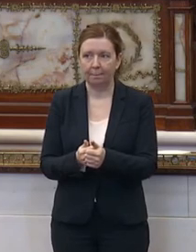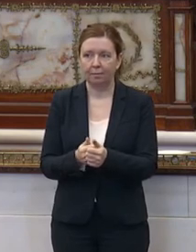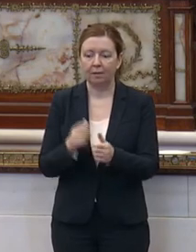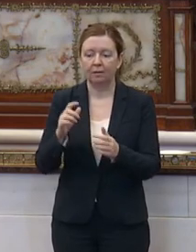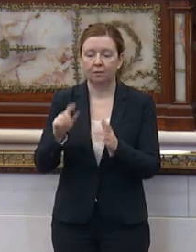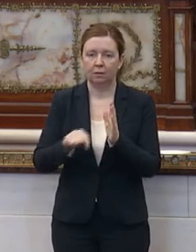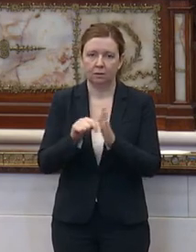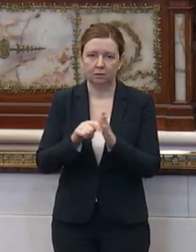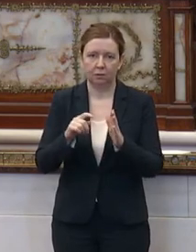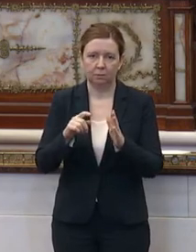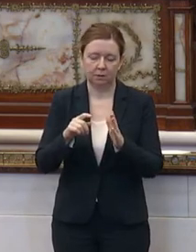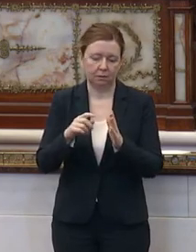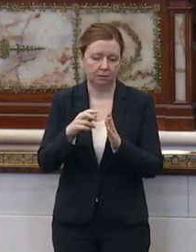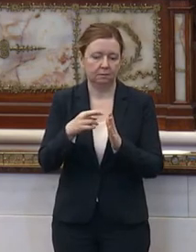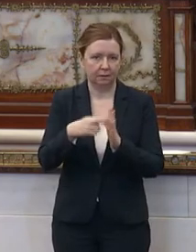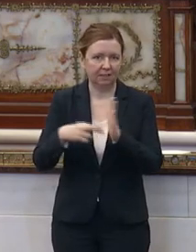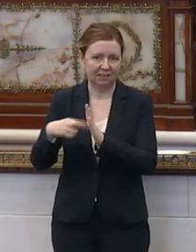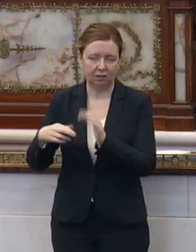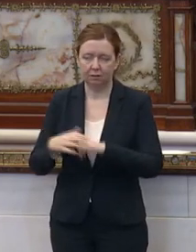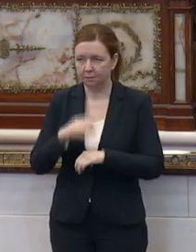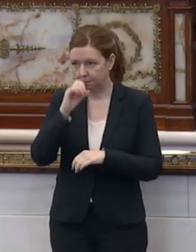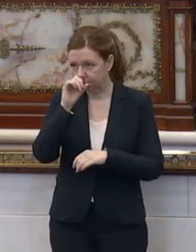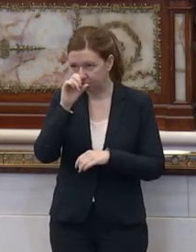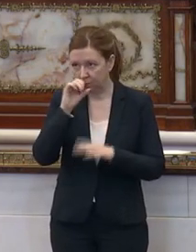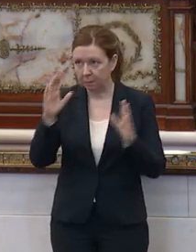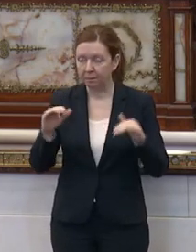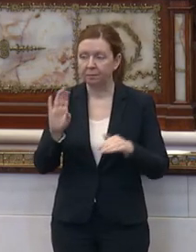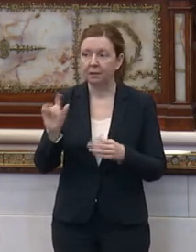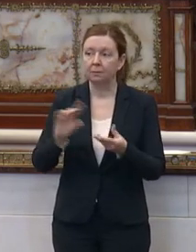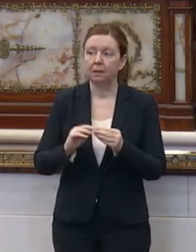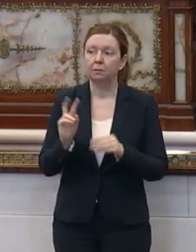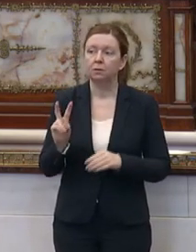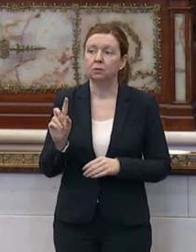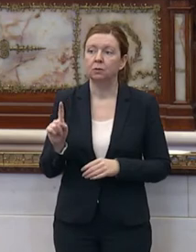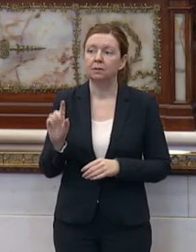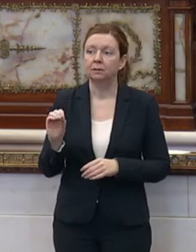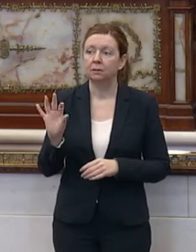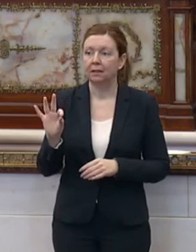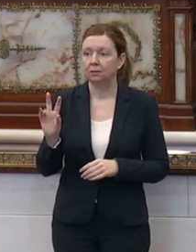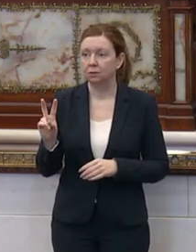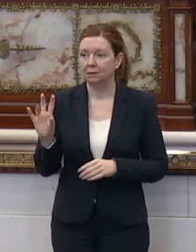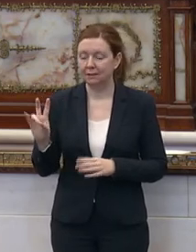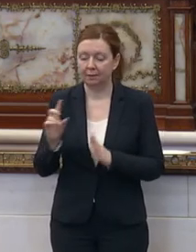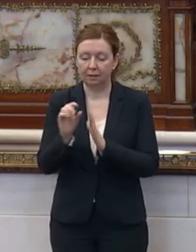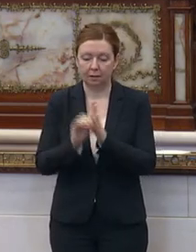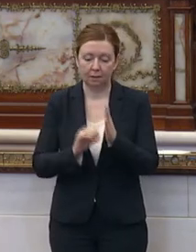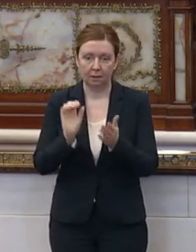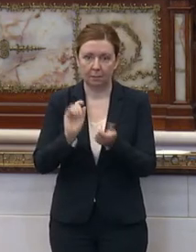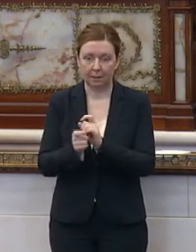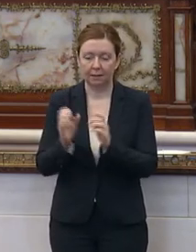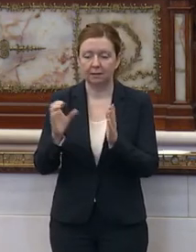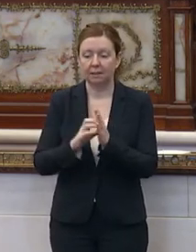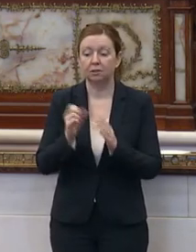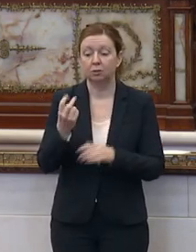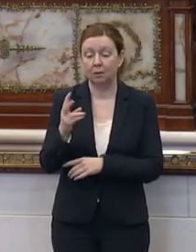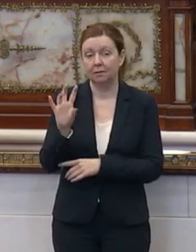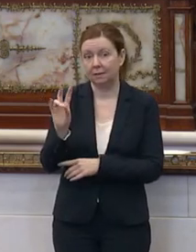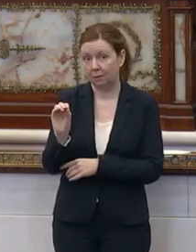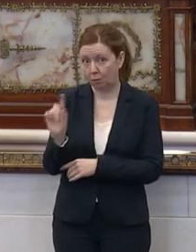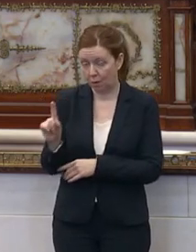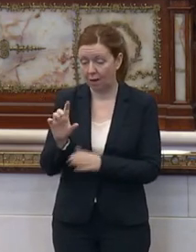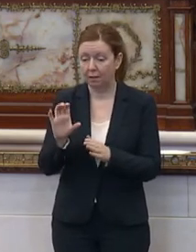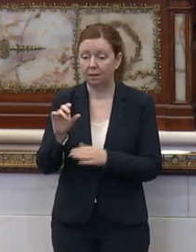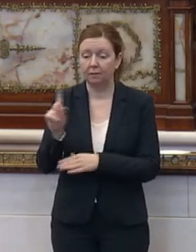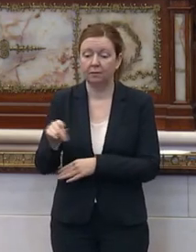compliance with the terms and conditions stated therein. And bill number 210927, entitled an ordinance amending section 12701 of the Philadelphia